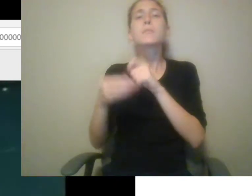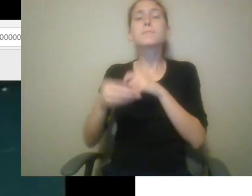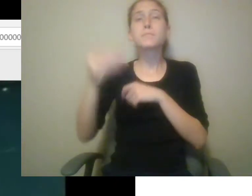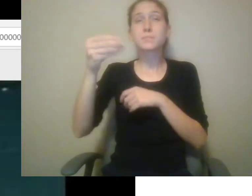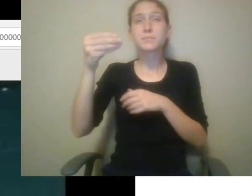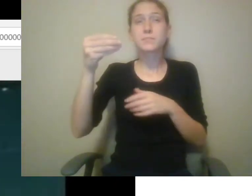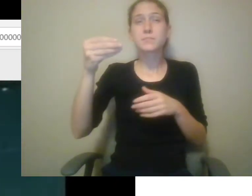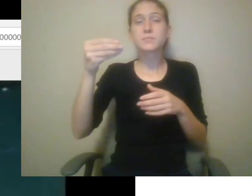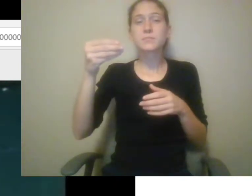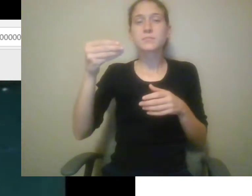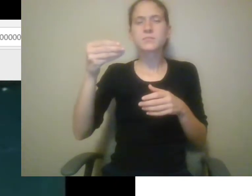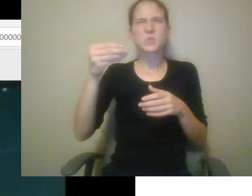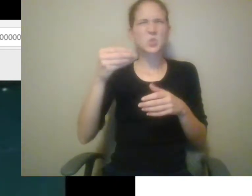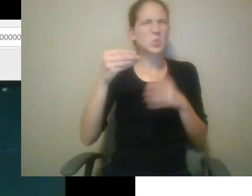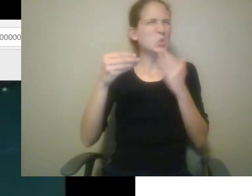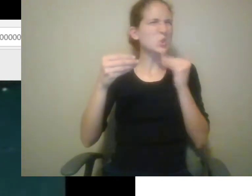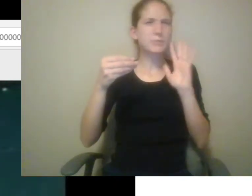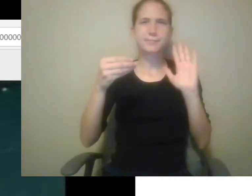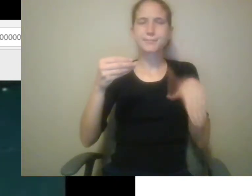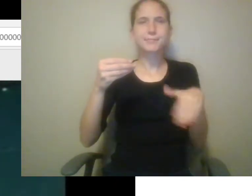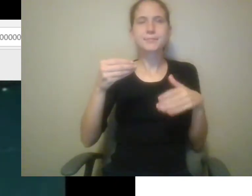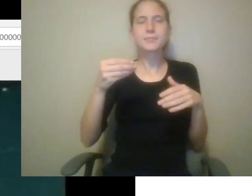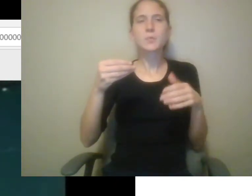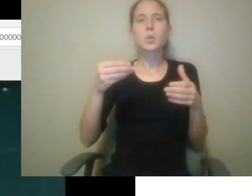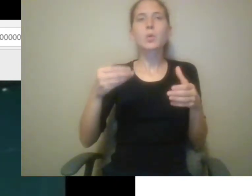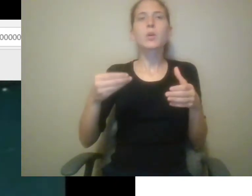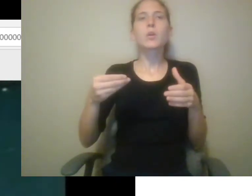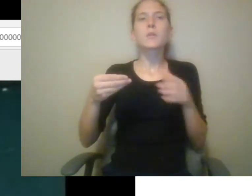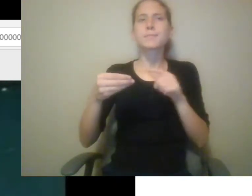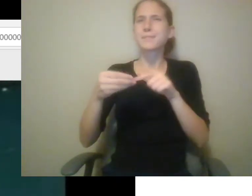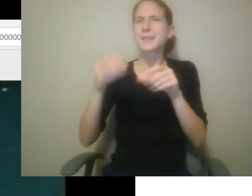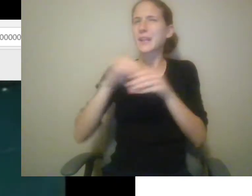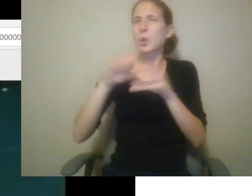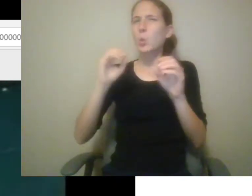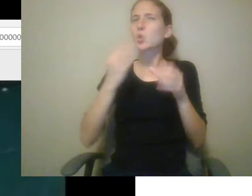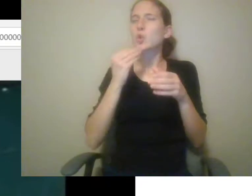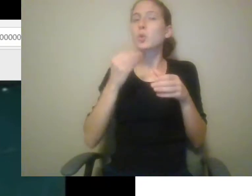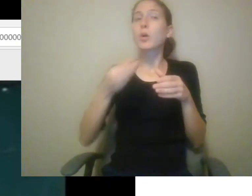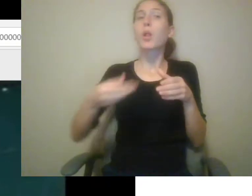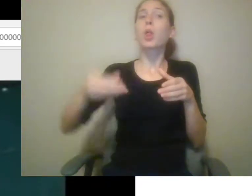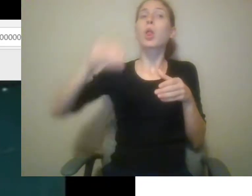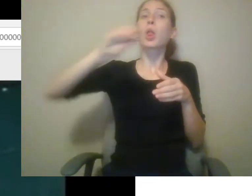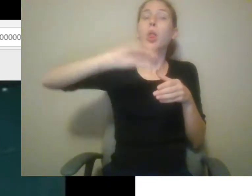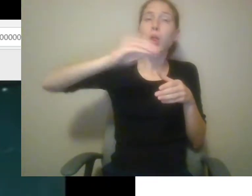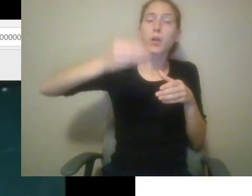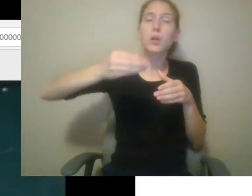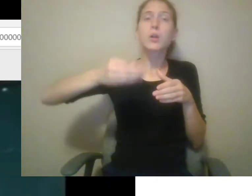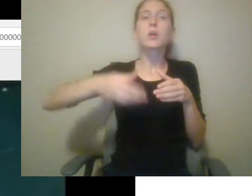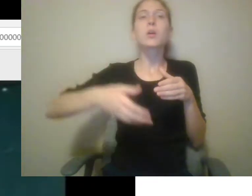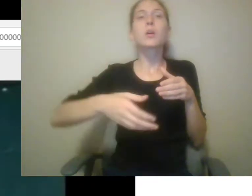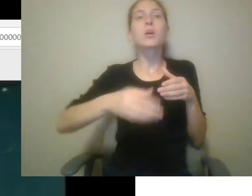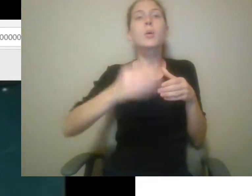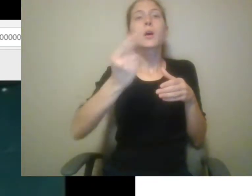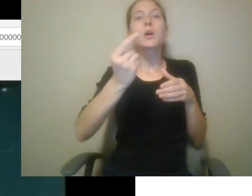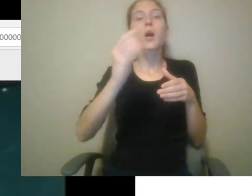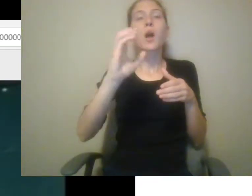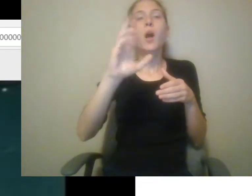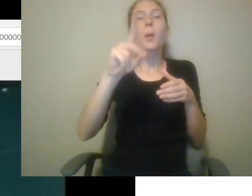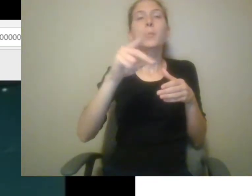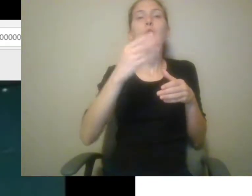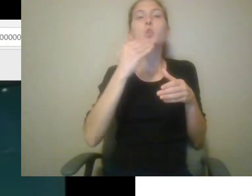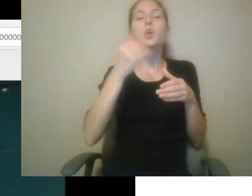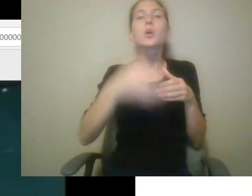correctly, you take the little packet, not the one with sugar, you take the packet, you dump it in, and you add a cup of sugar, and it says to